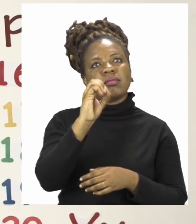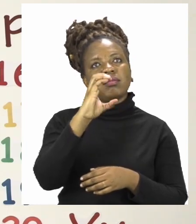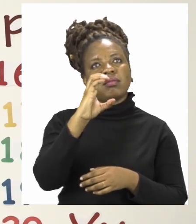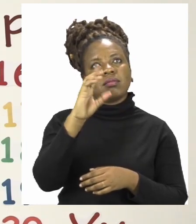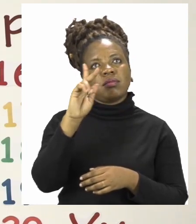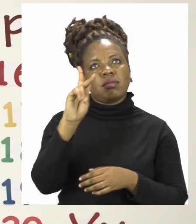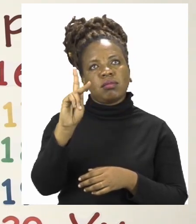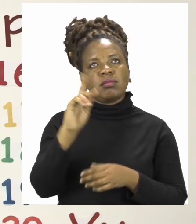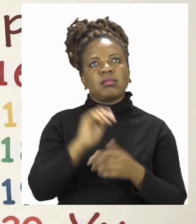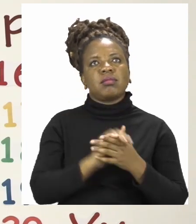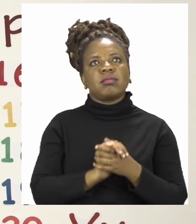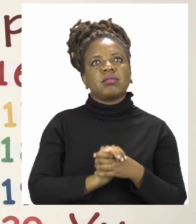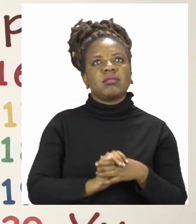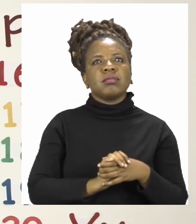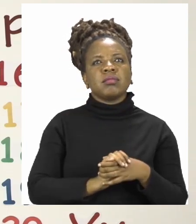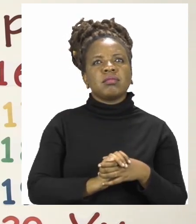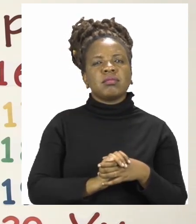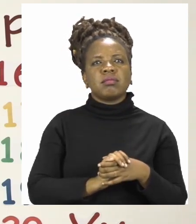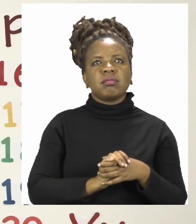hand to